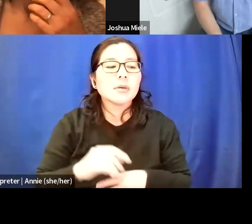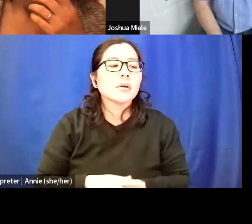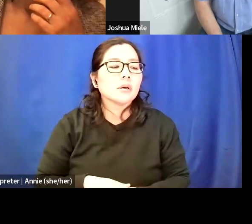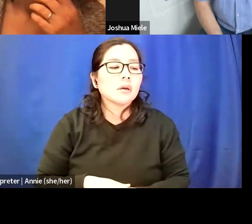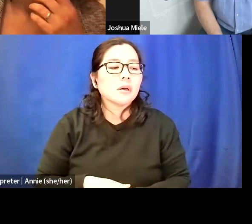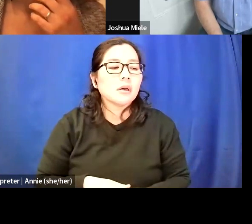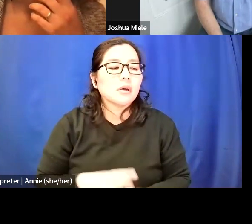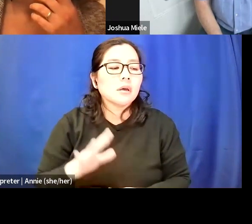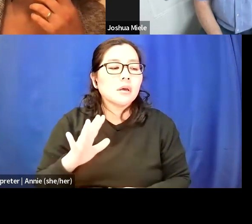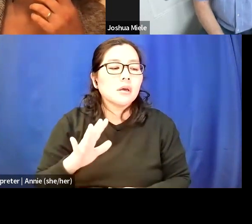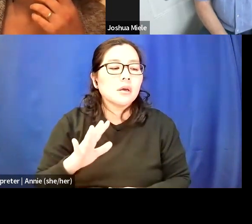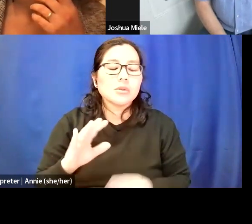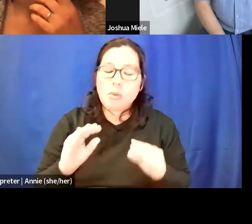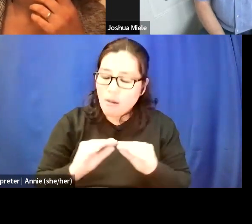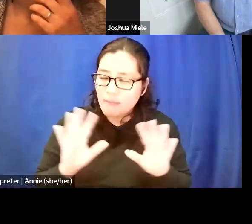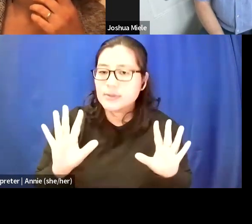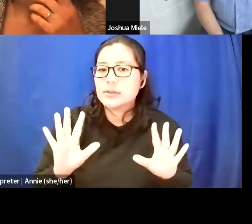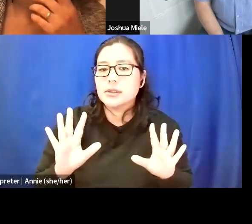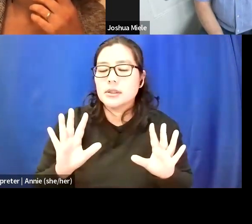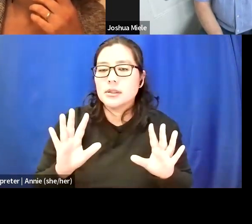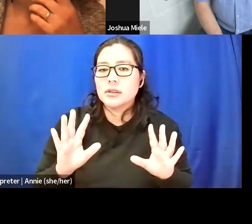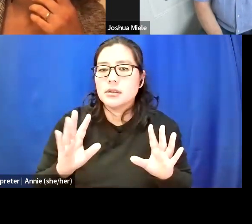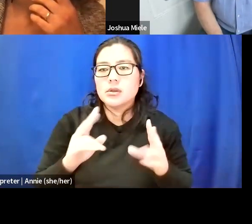obviously connected. And I